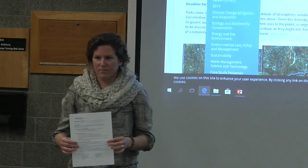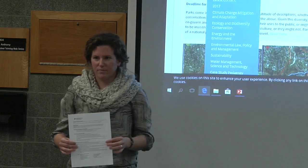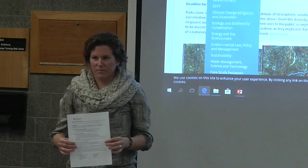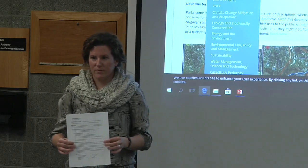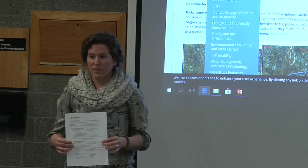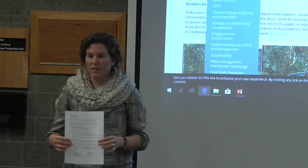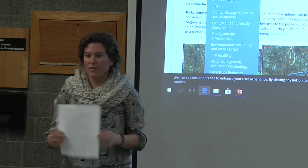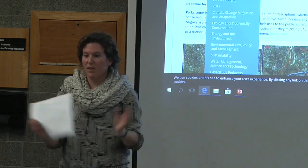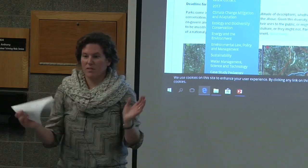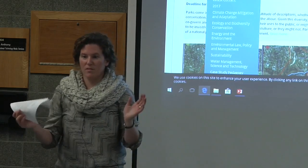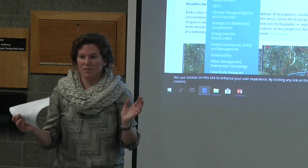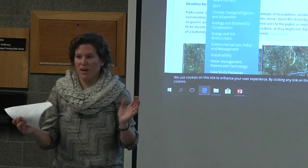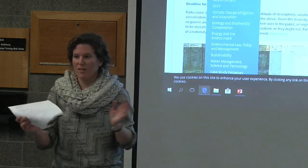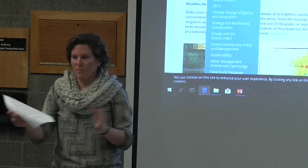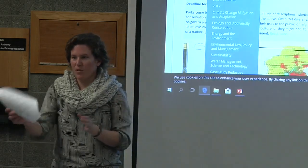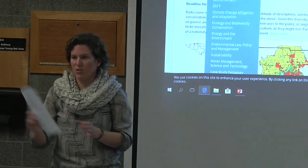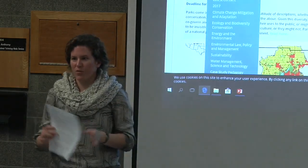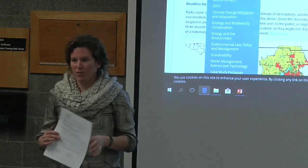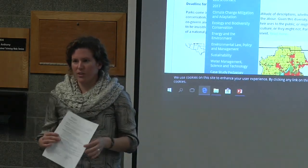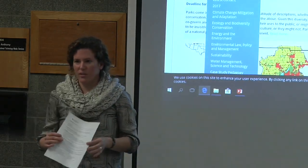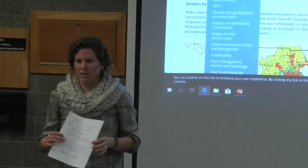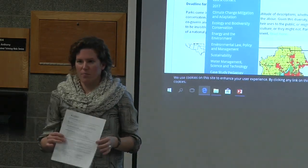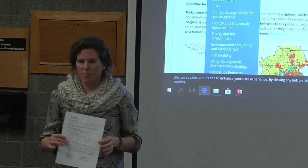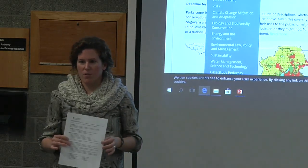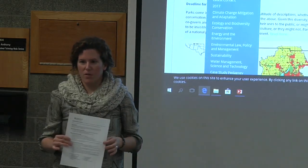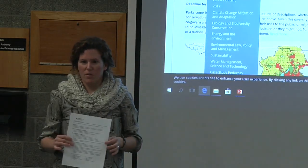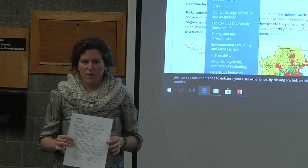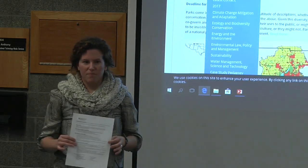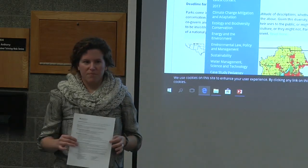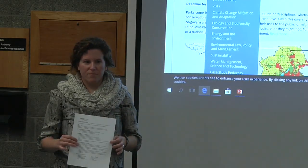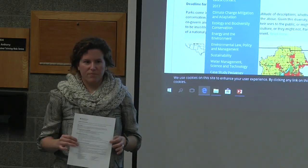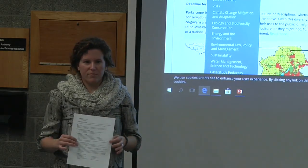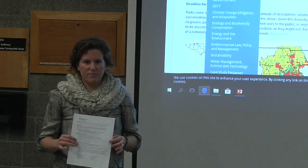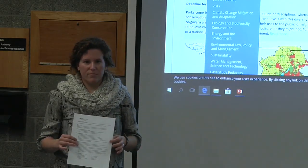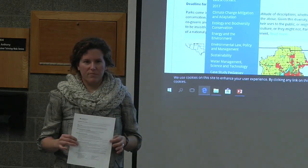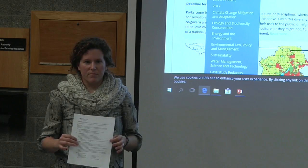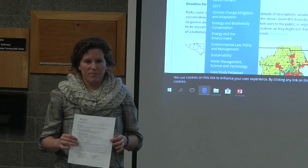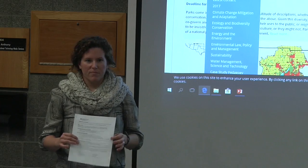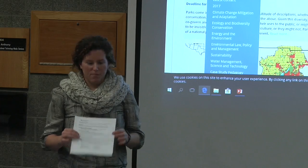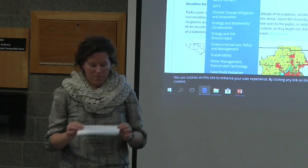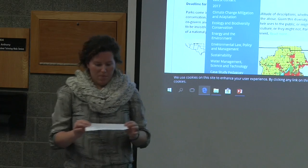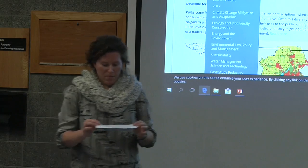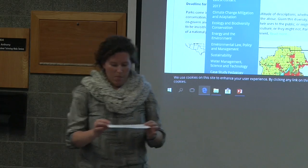We'll have digital copies of all of these. Yes, I can make sure you have all the links, yep.